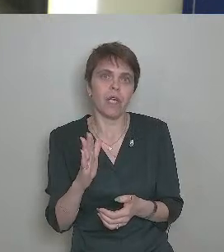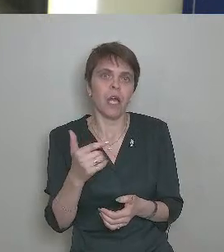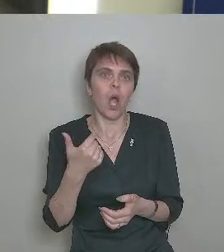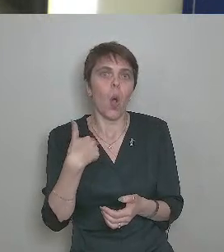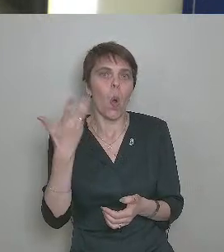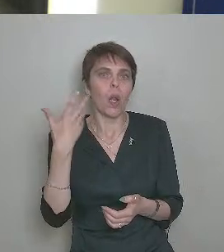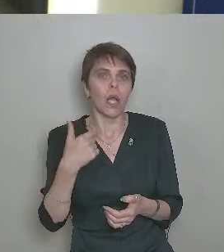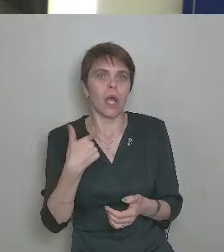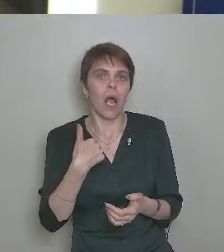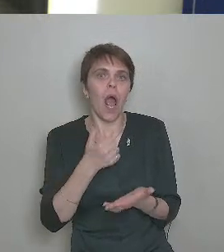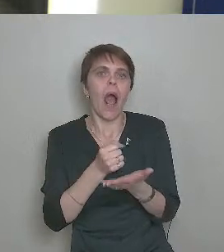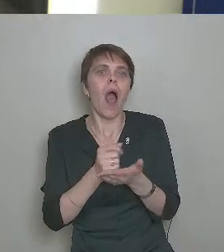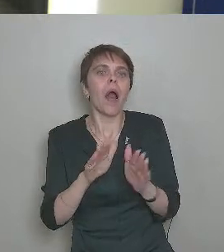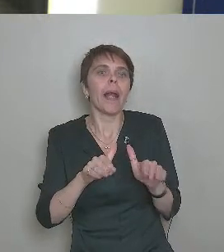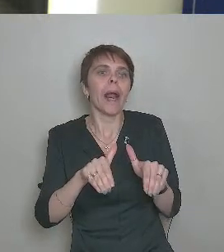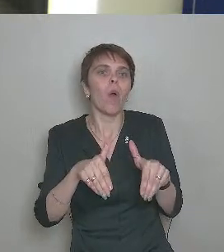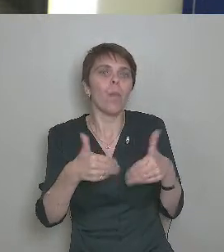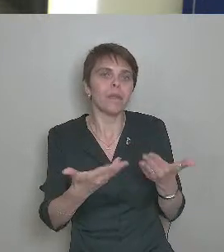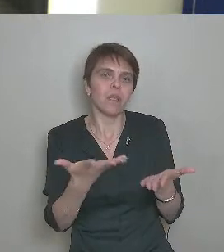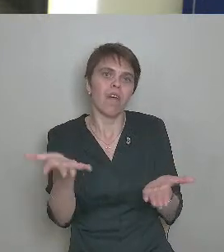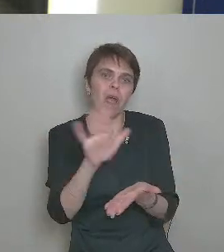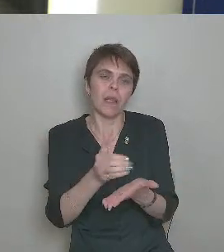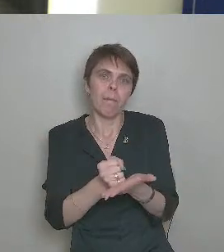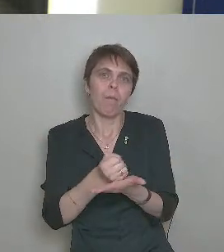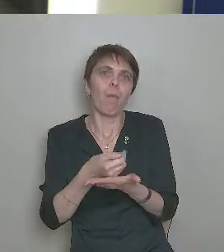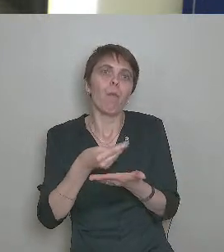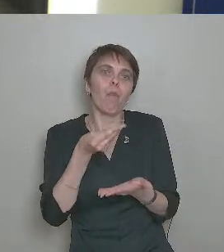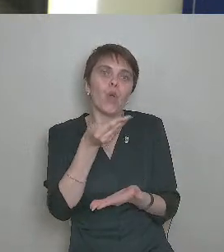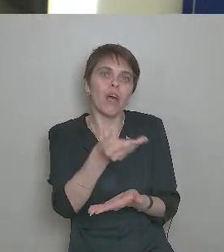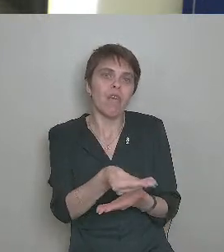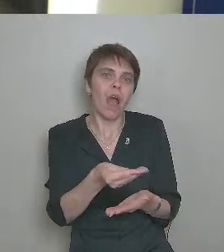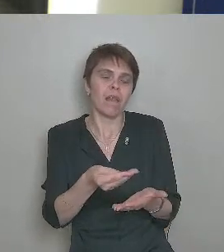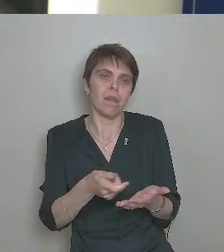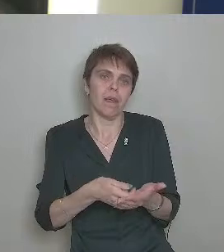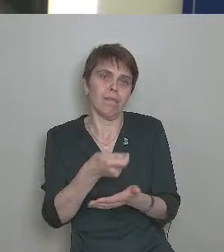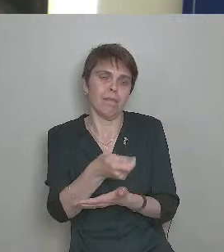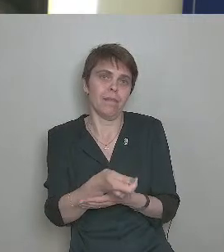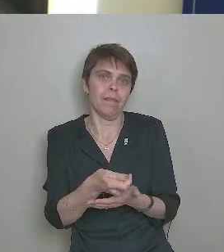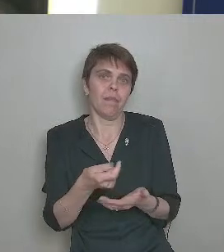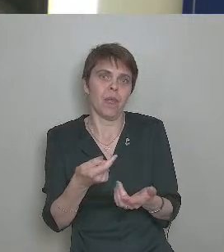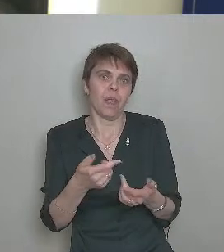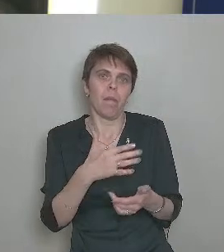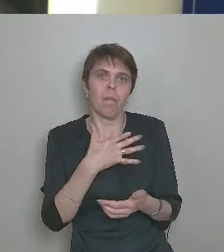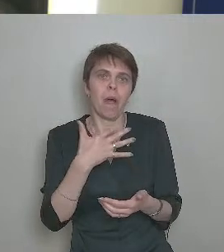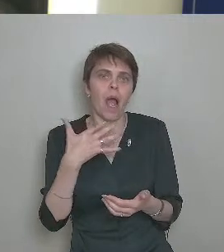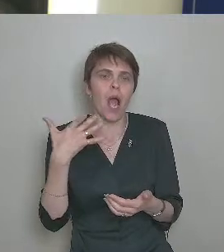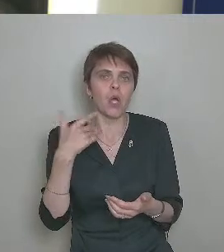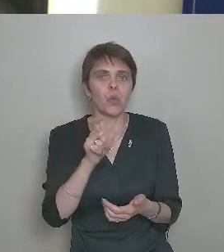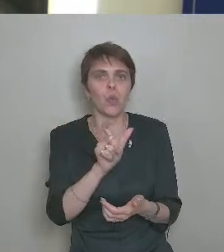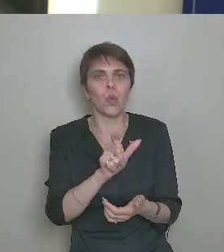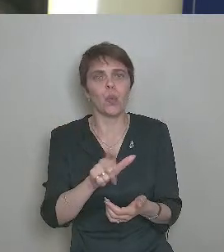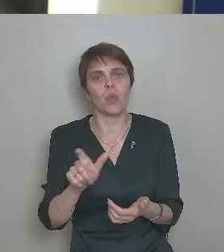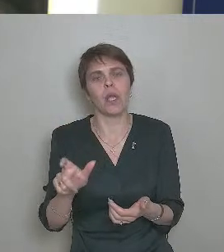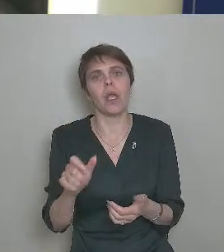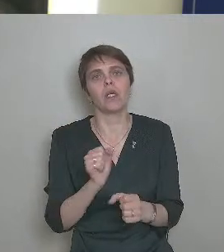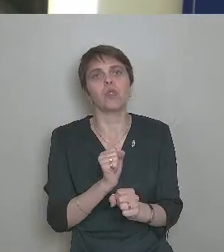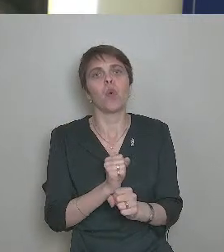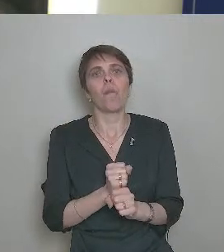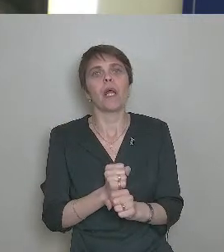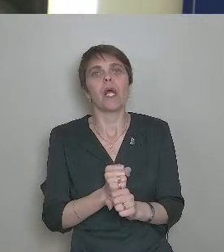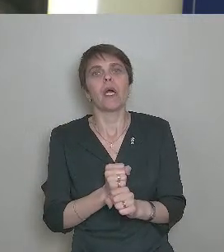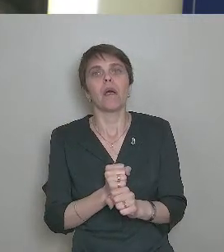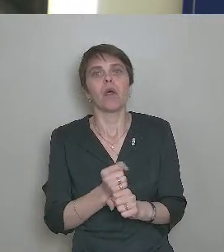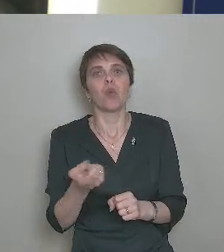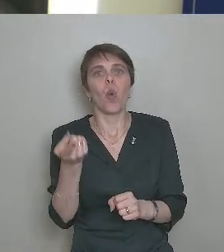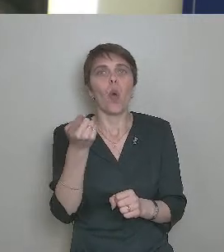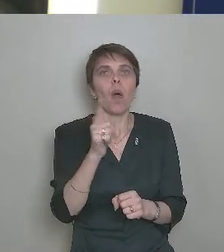the representatives of the headquarters of the parties. Yes, and a lot of people made